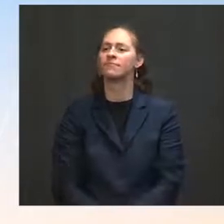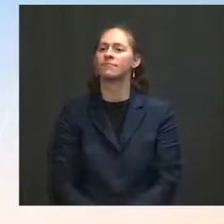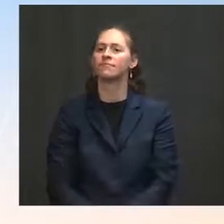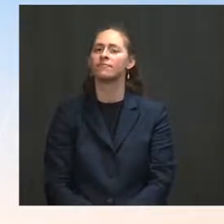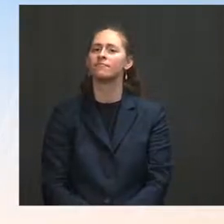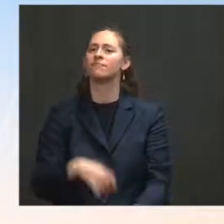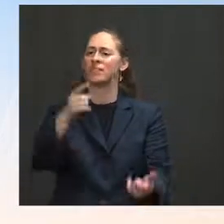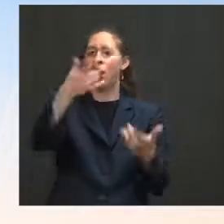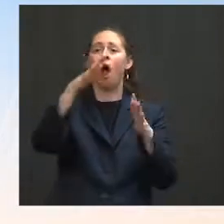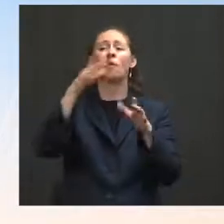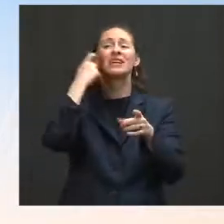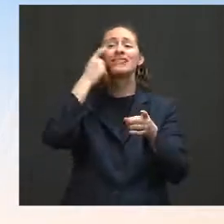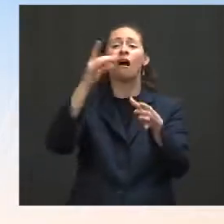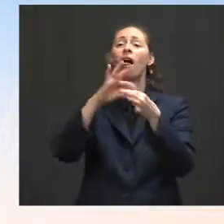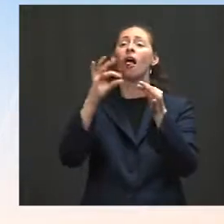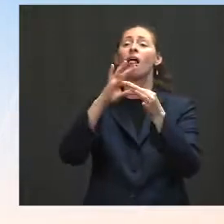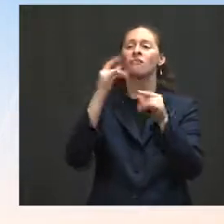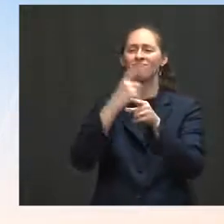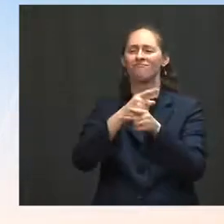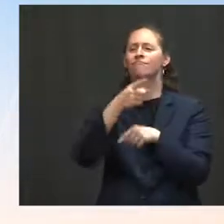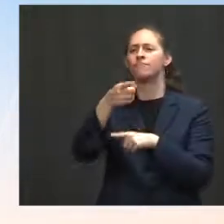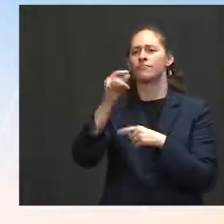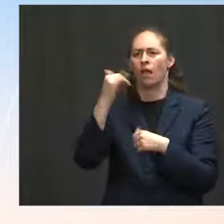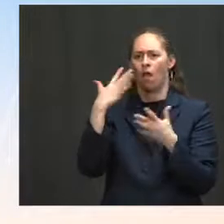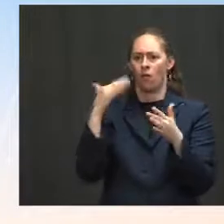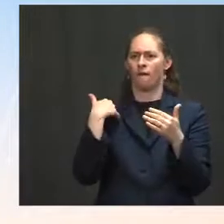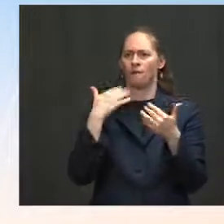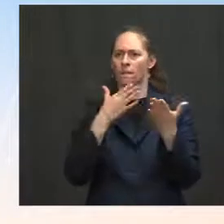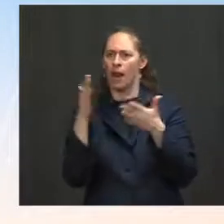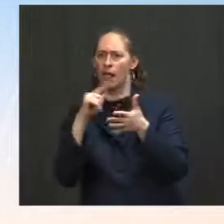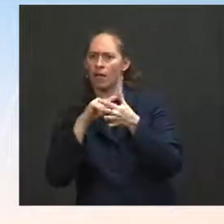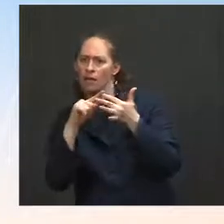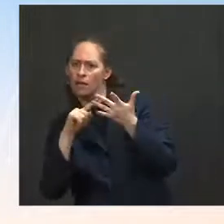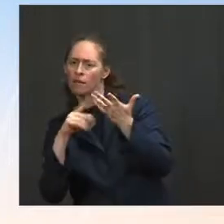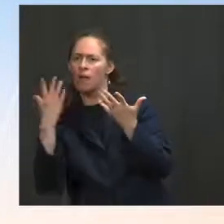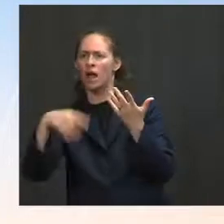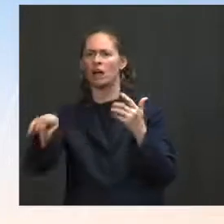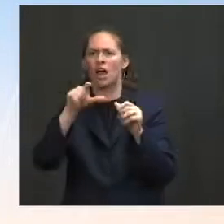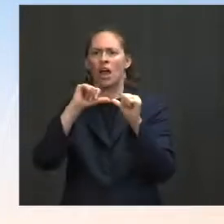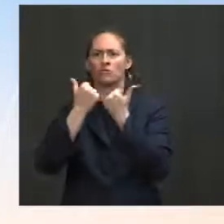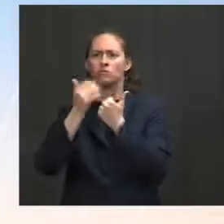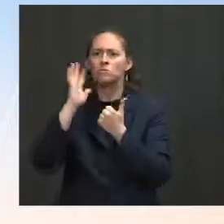includes several actions that agencies would take, which those actions would be implemented